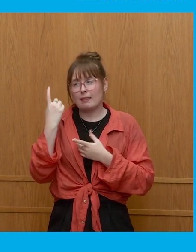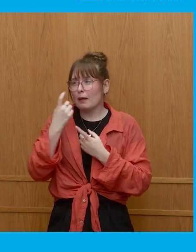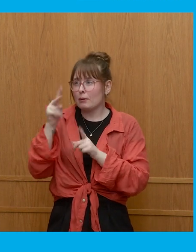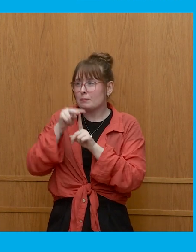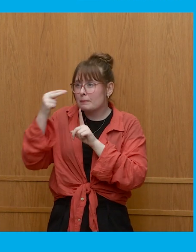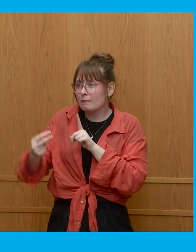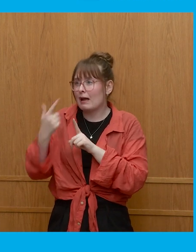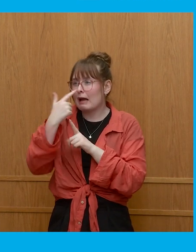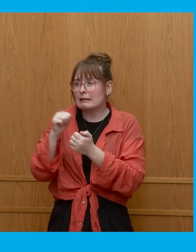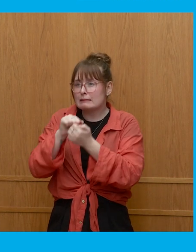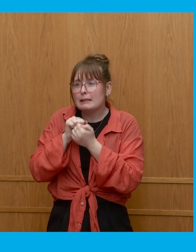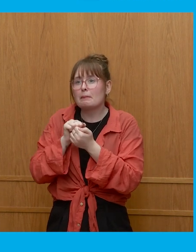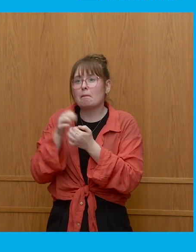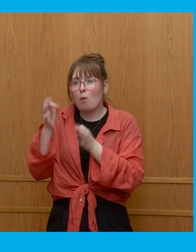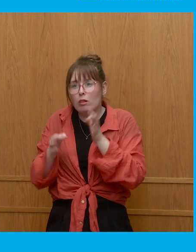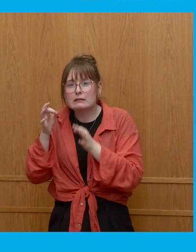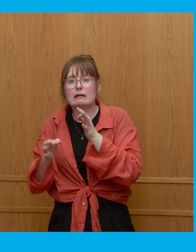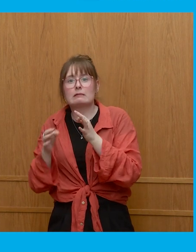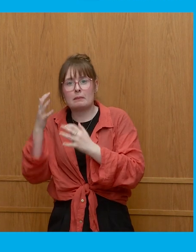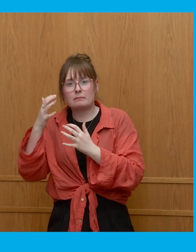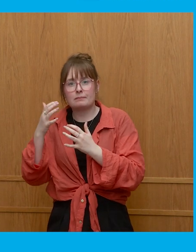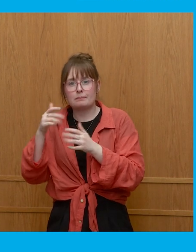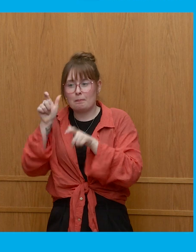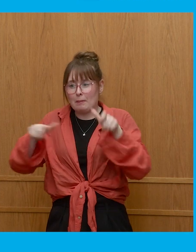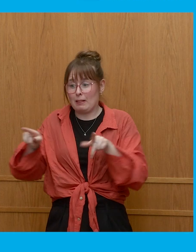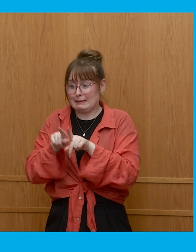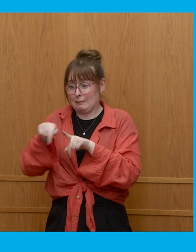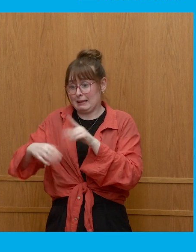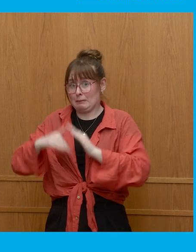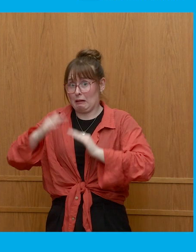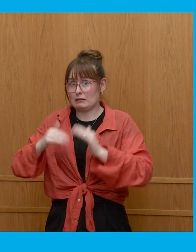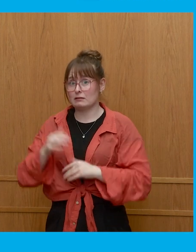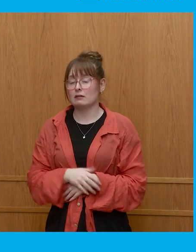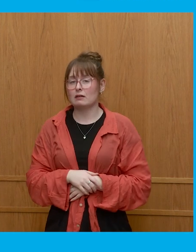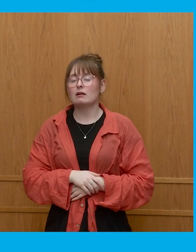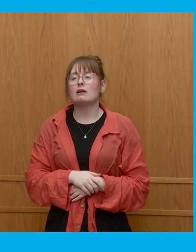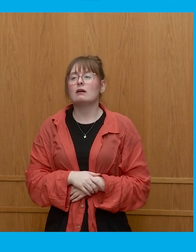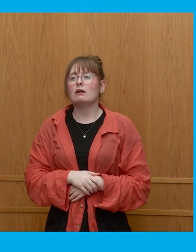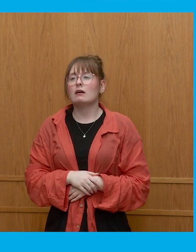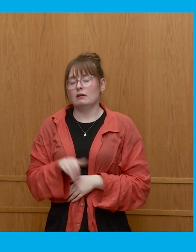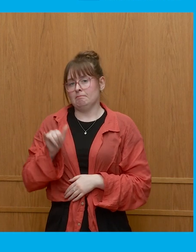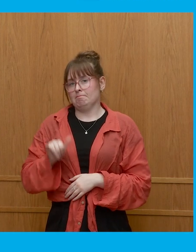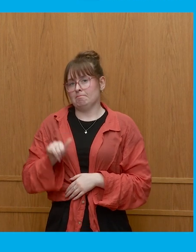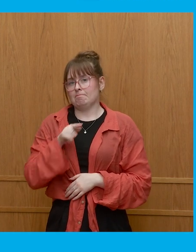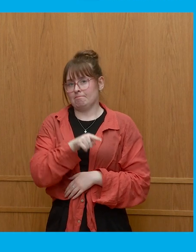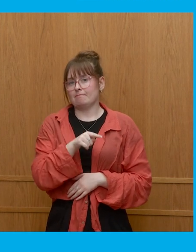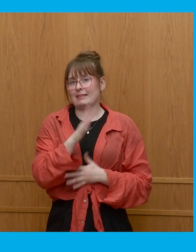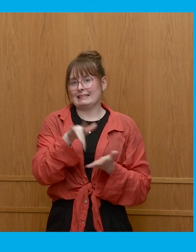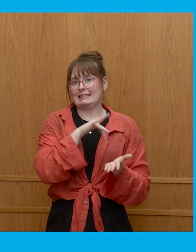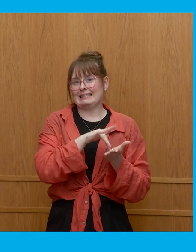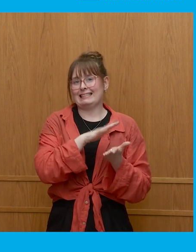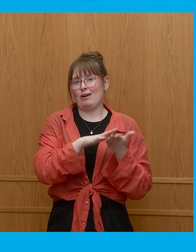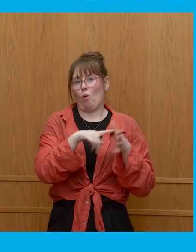could serve politics and civics just like this building. You're right. This Utrecht City Hall was one of the